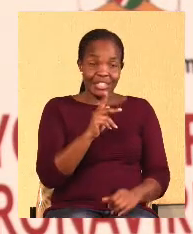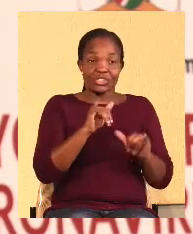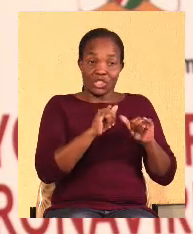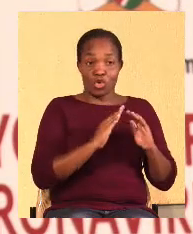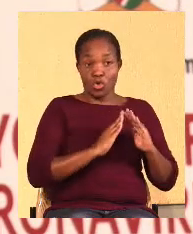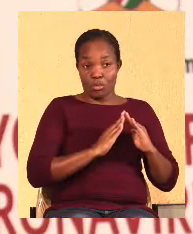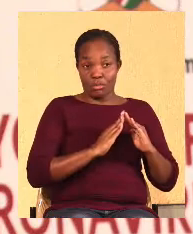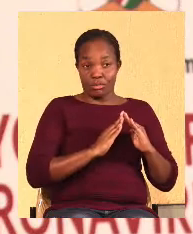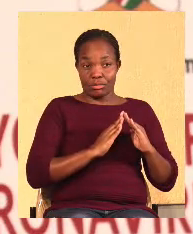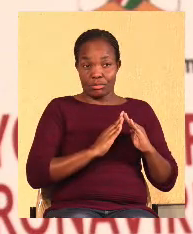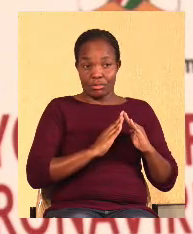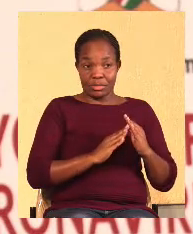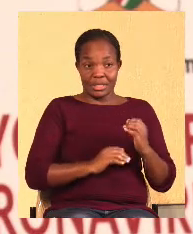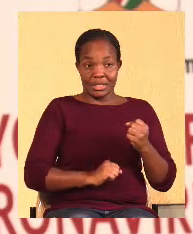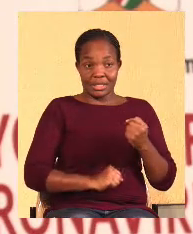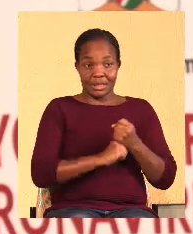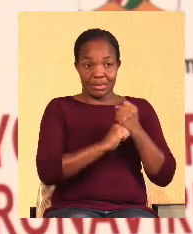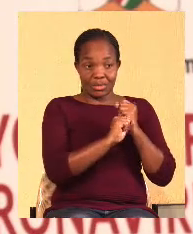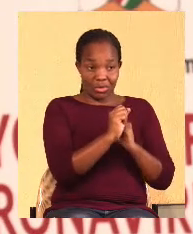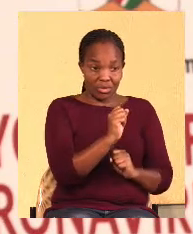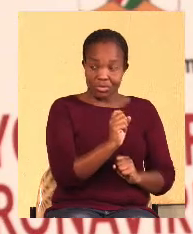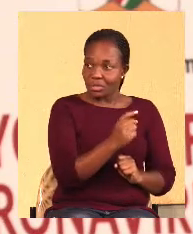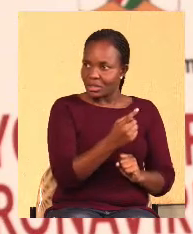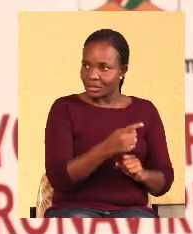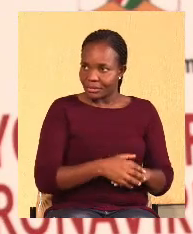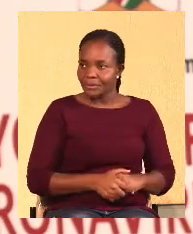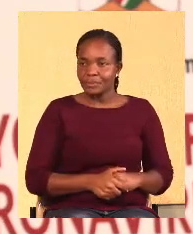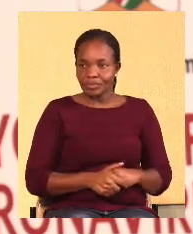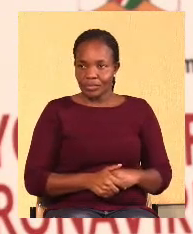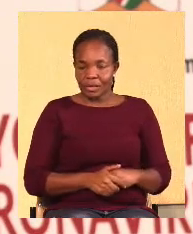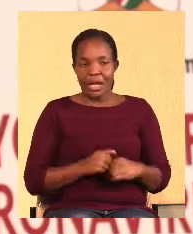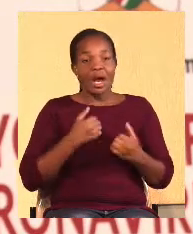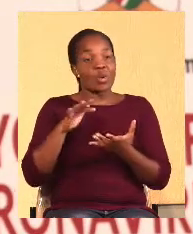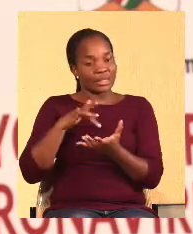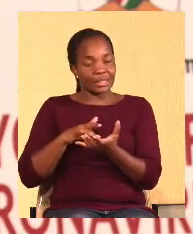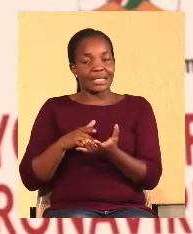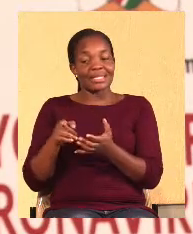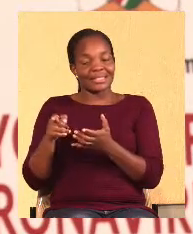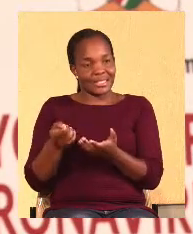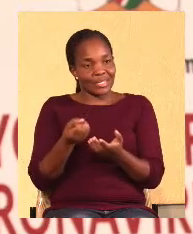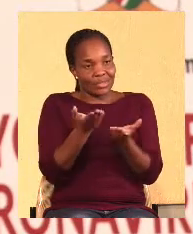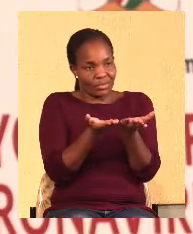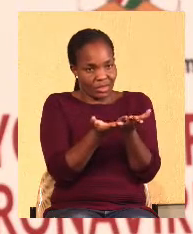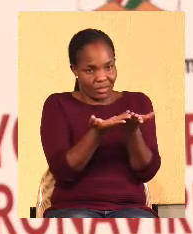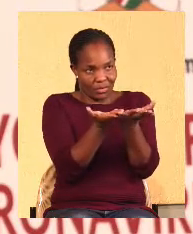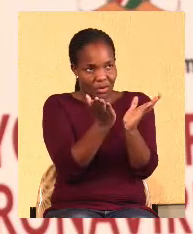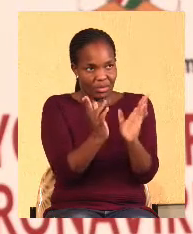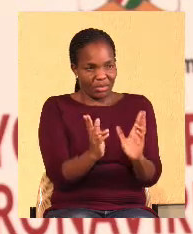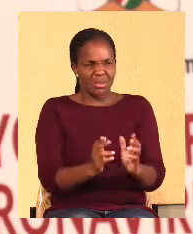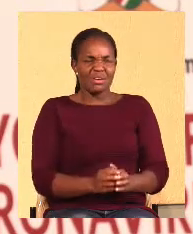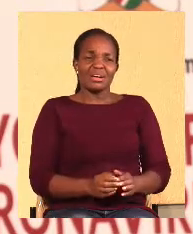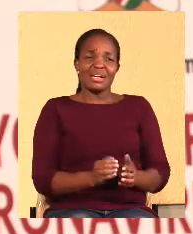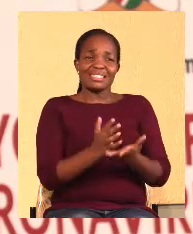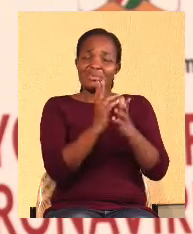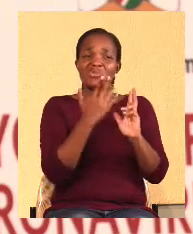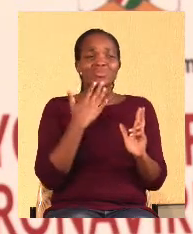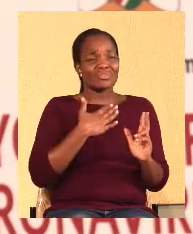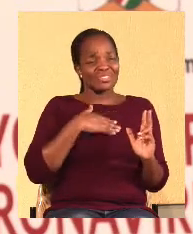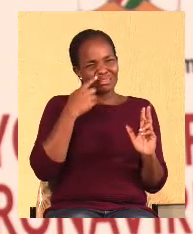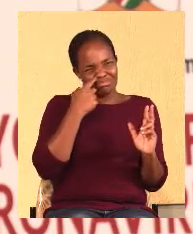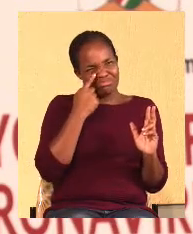of your good of yourselves, and we are here for you. And for the people who are bored, they can